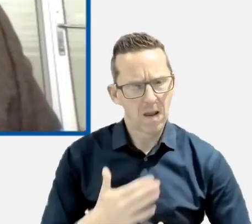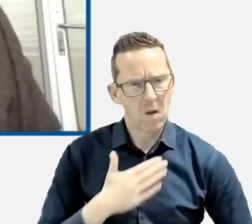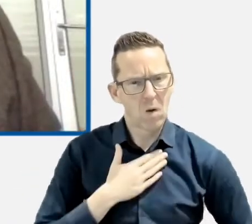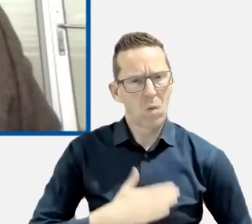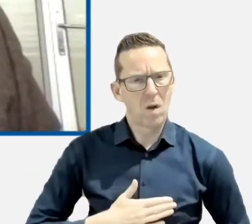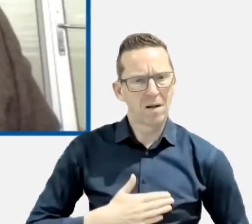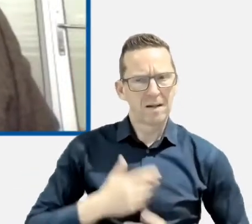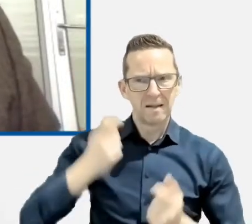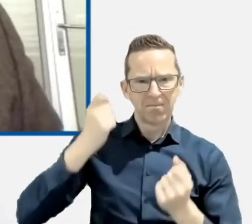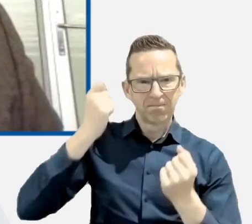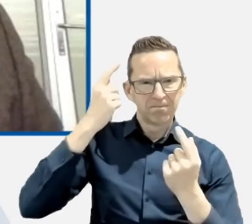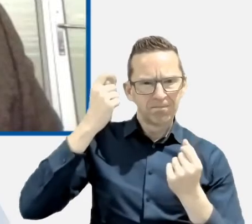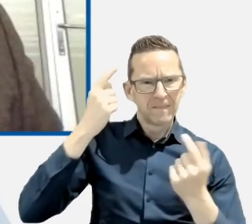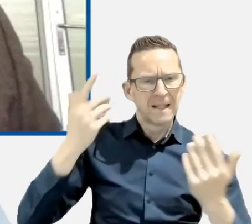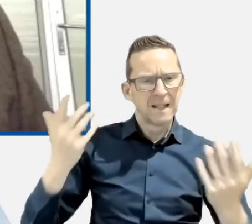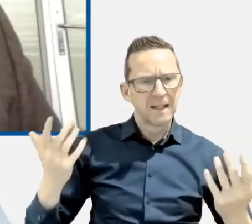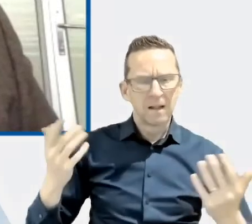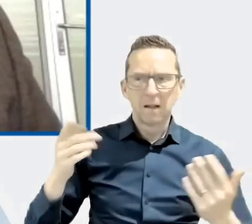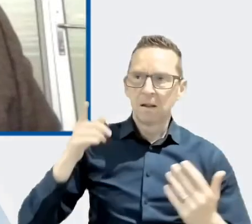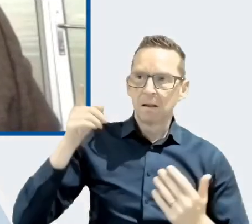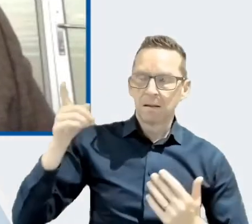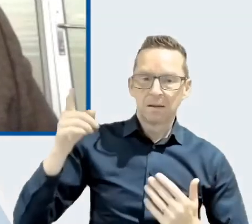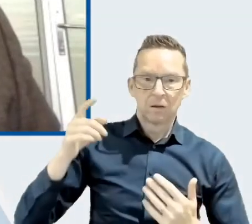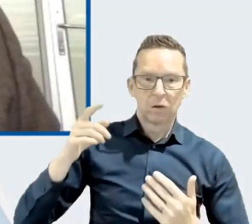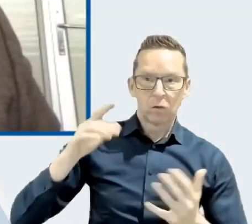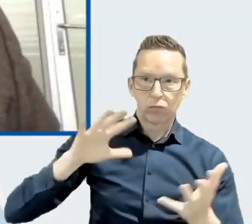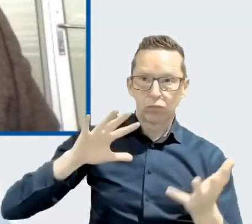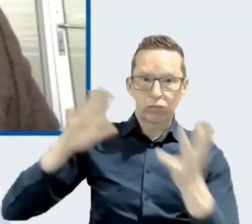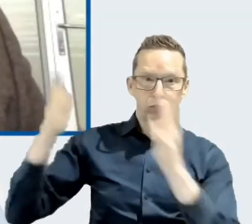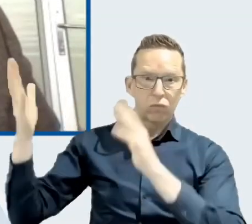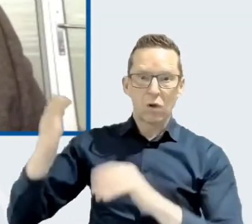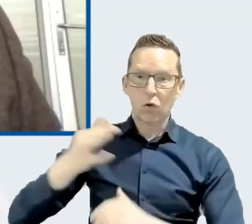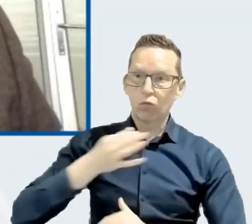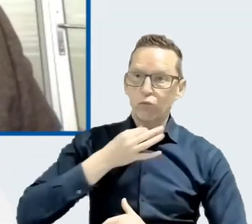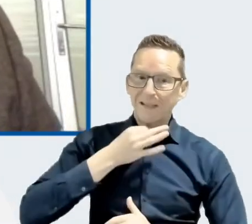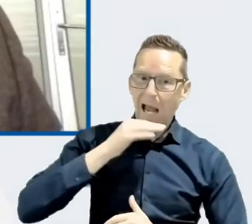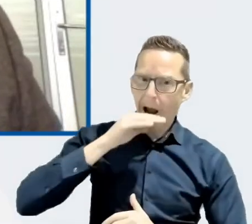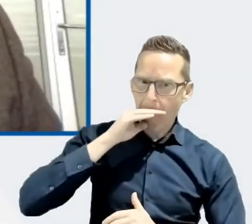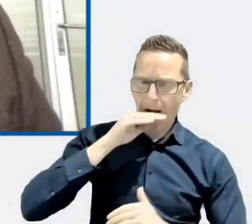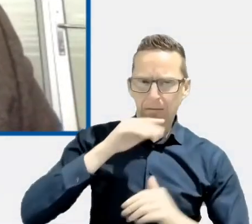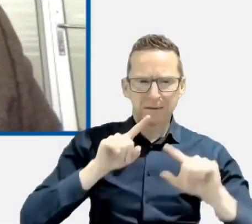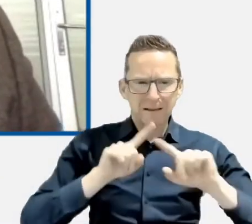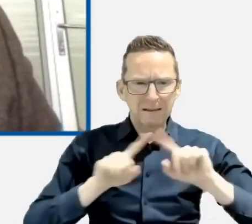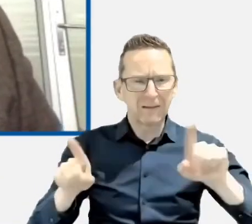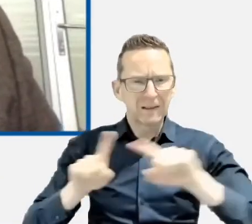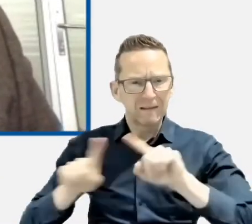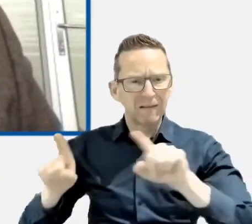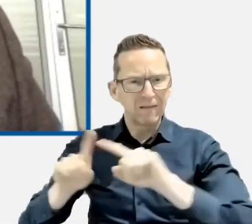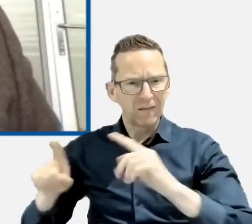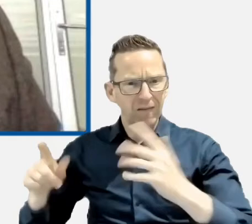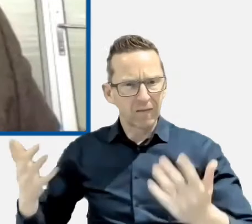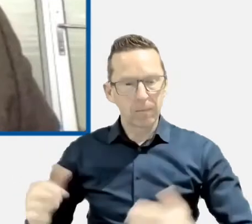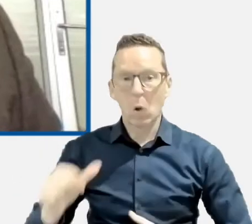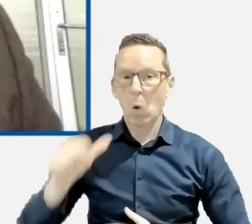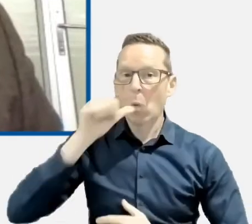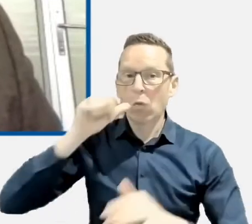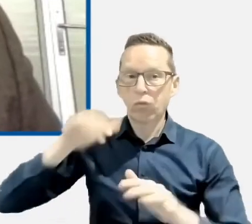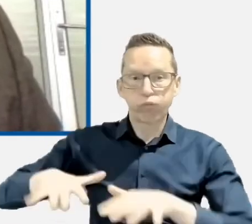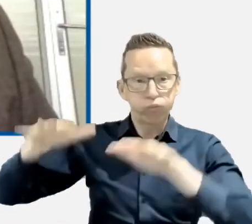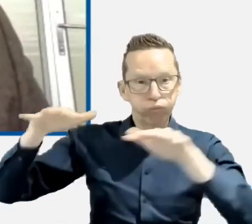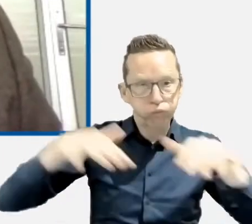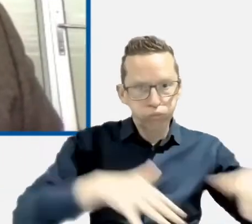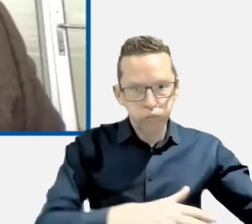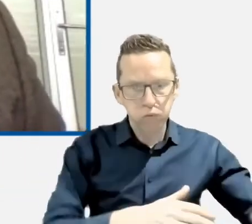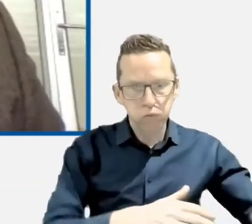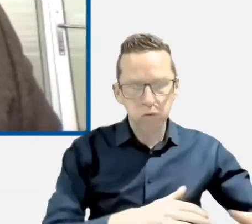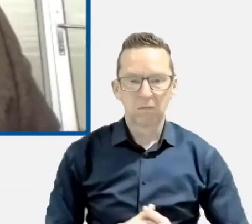its elements. We are profiling the hazards, and we are working with all the development sectors of the economy, working